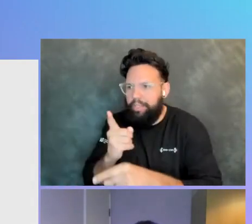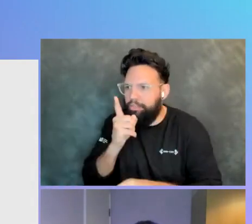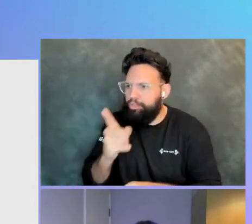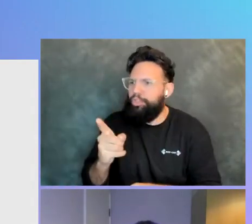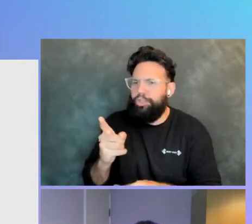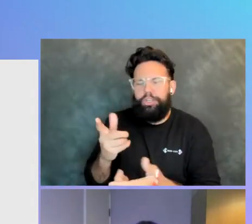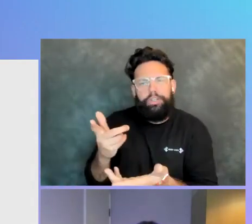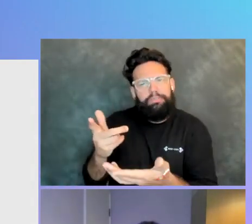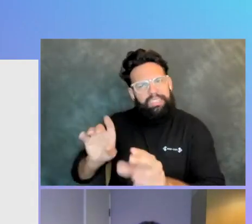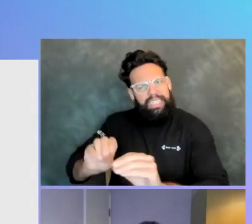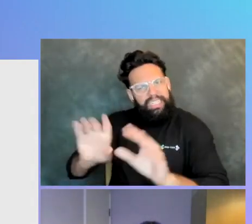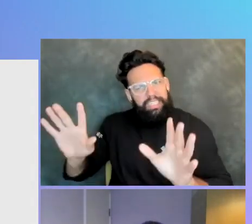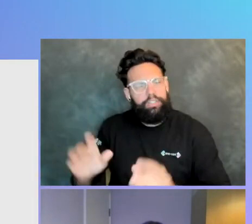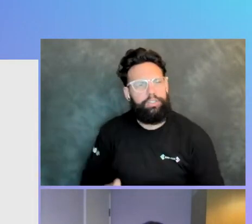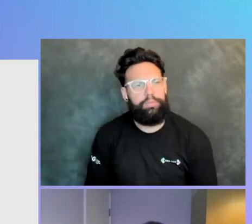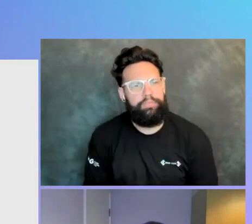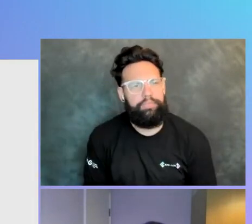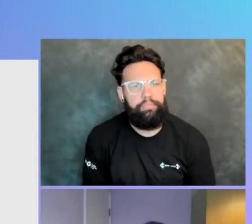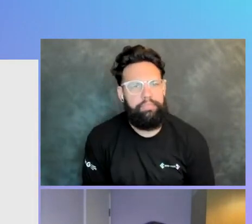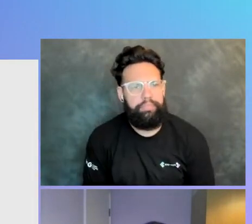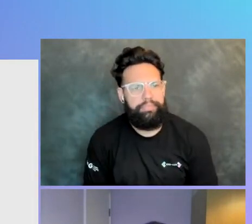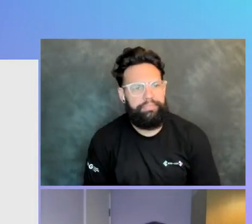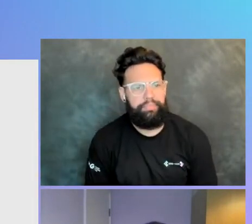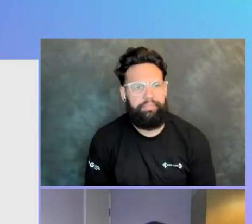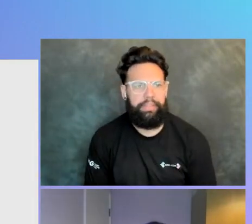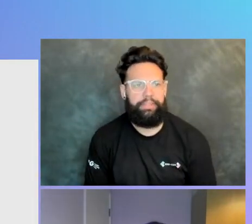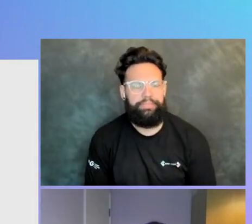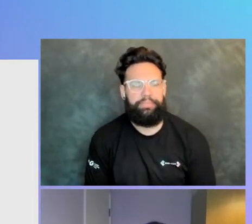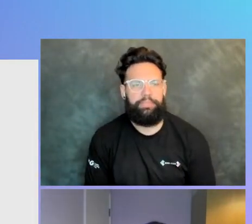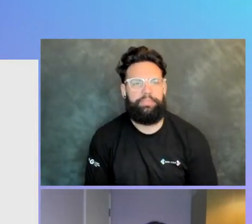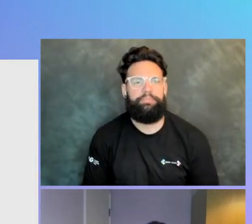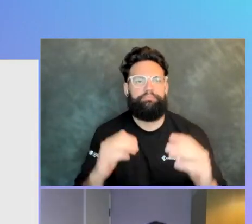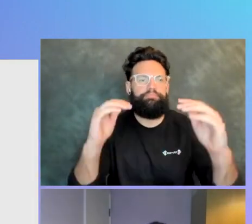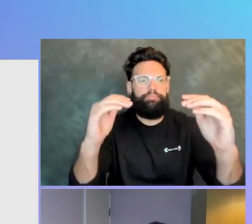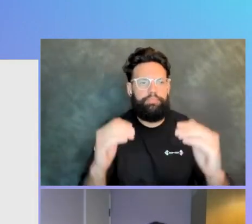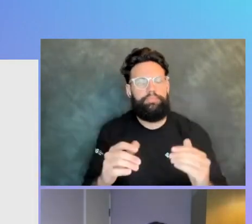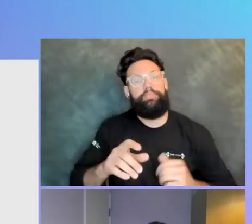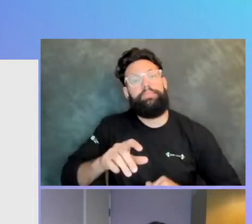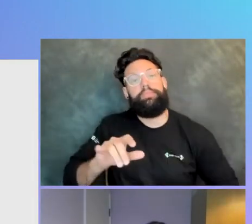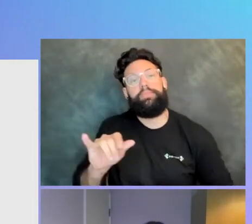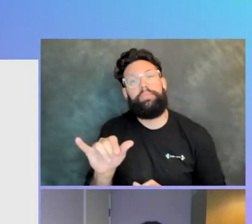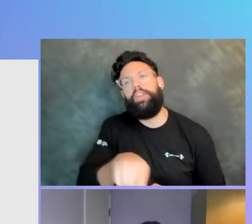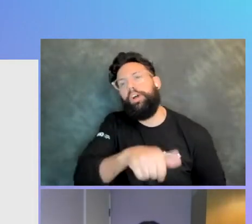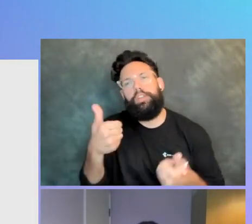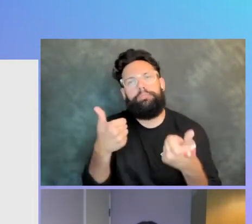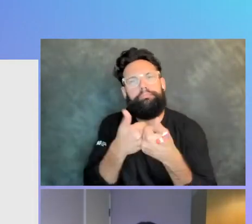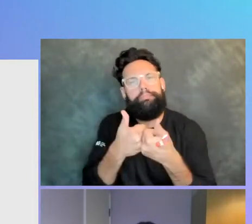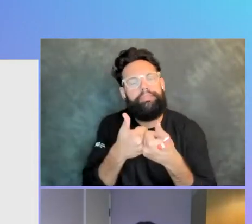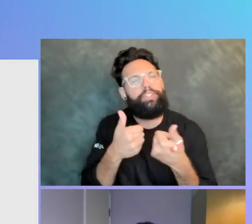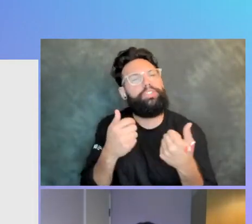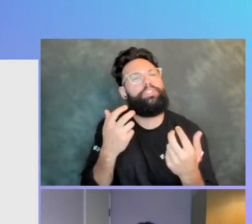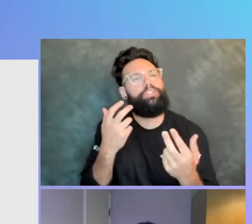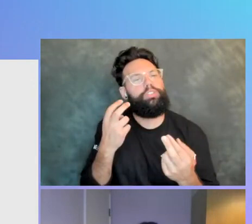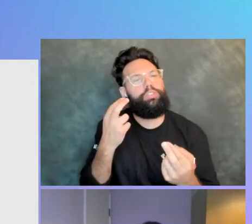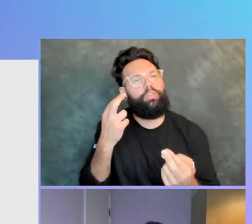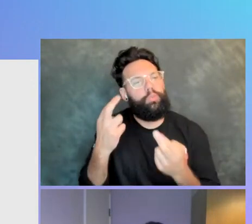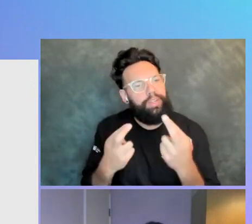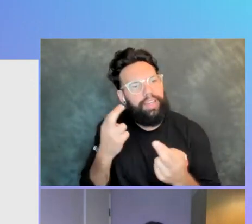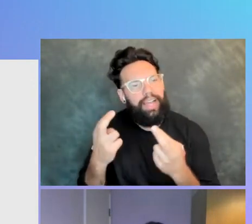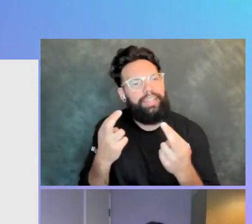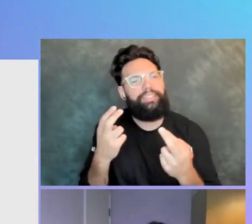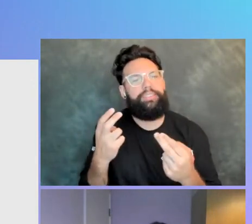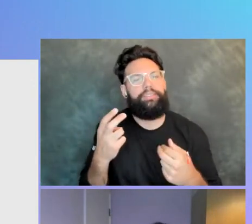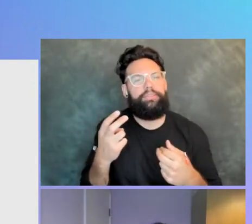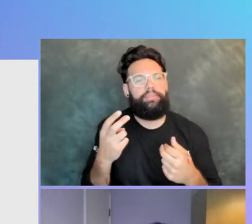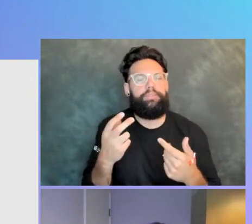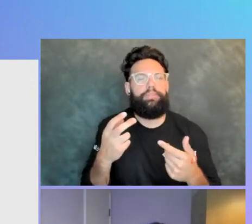of having that data. So we also found that logistically, testing later stage prototypes with this